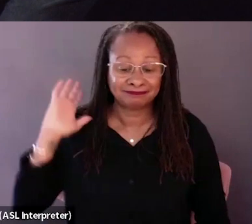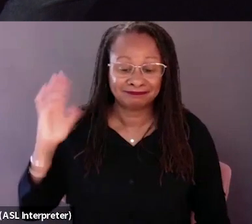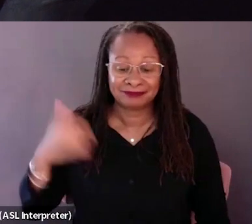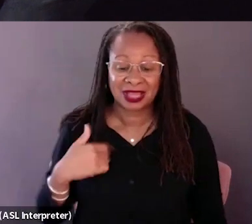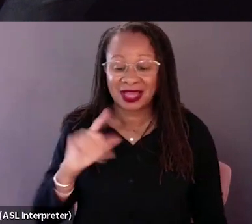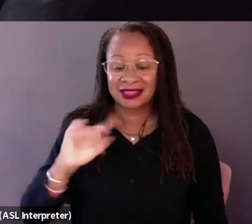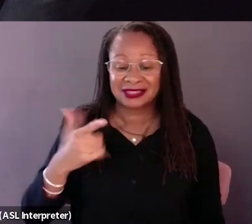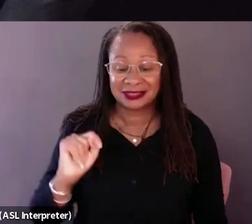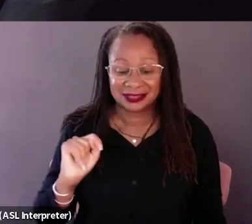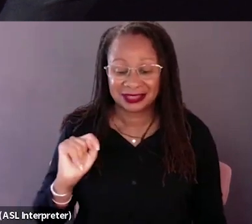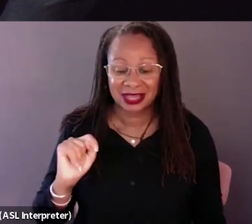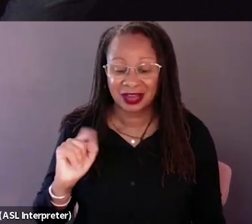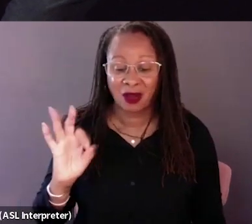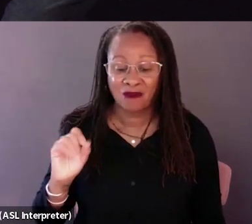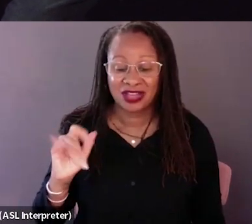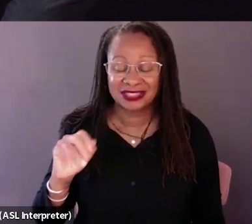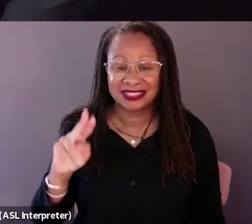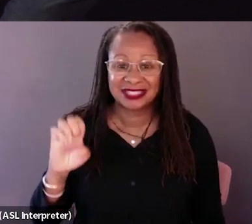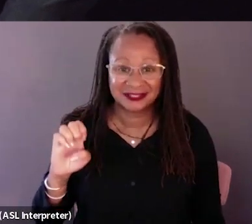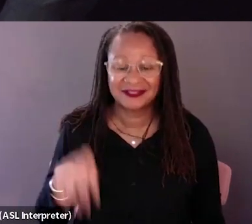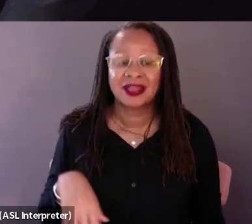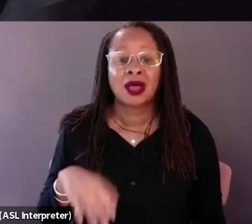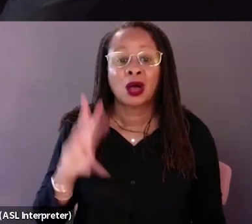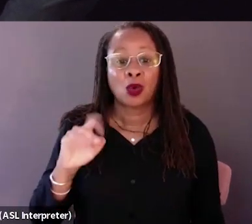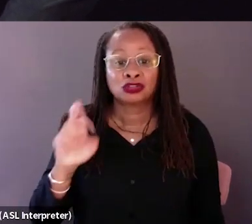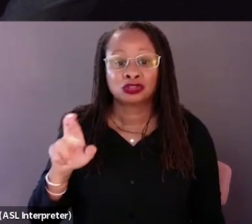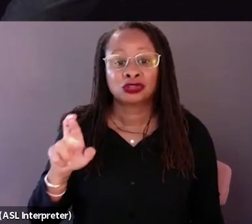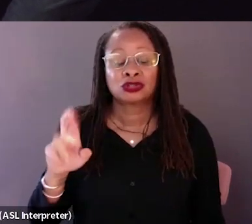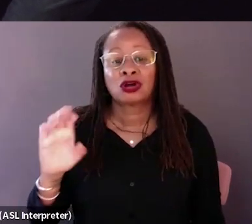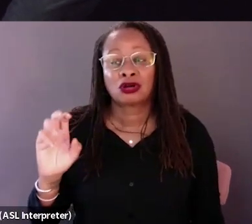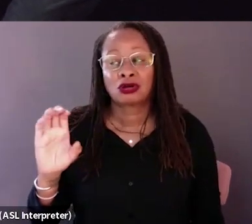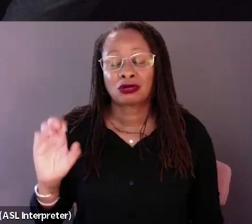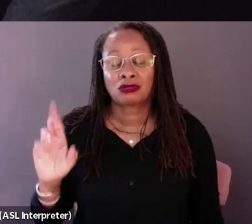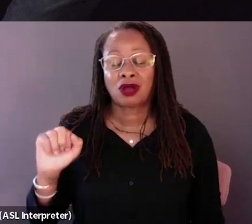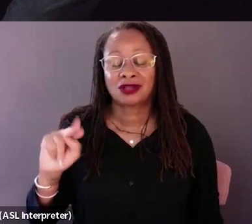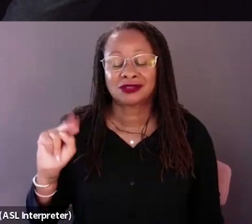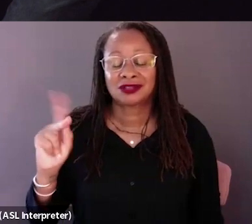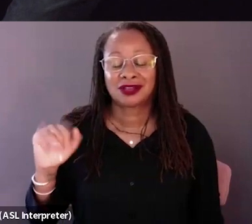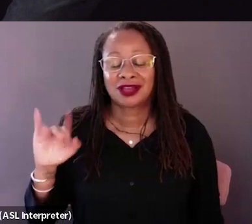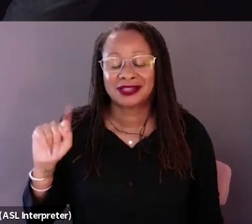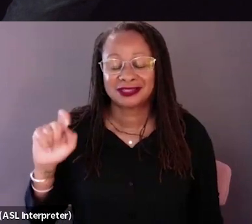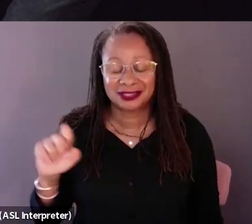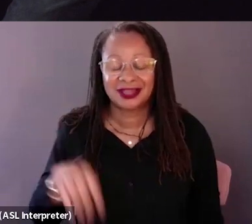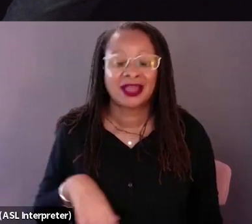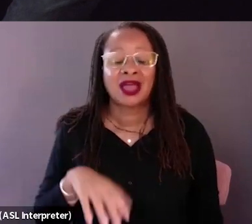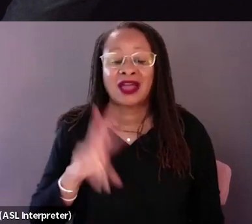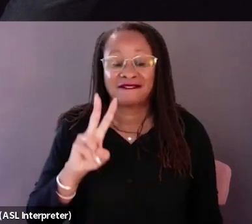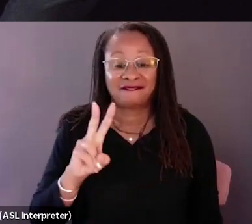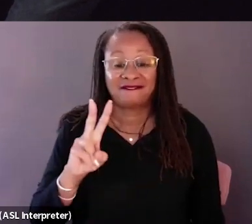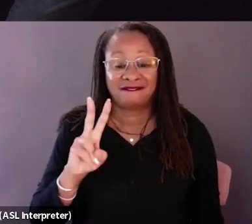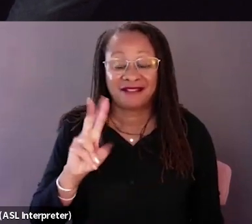offensive, Walter Cronkite made that report, and Lady Bird Johnson was very at odds with